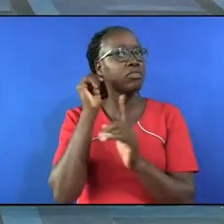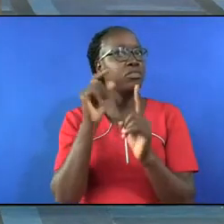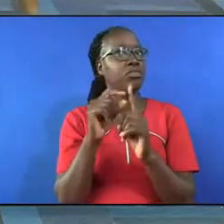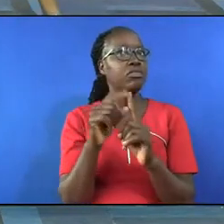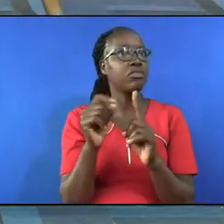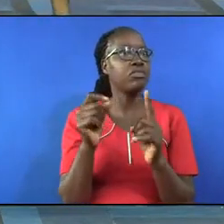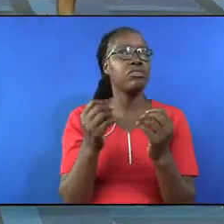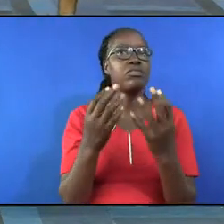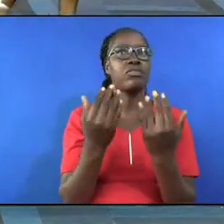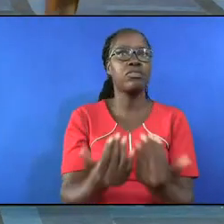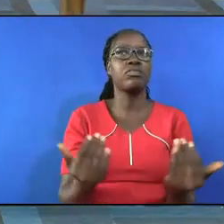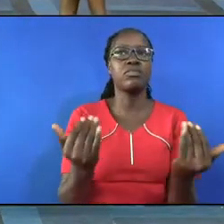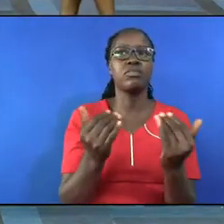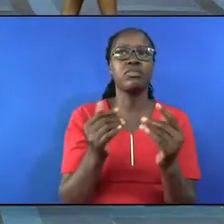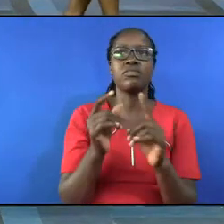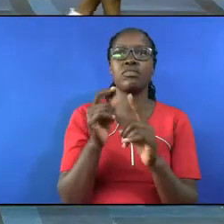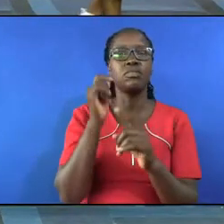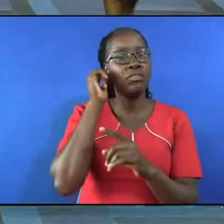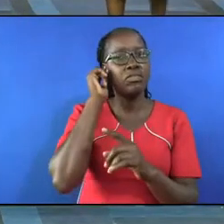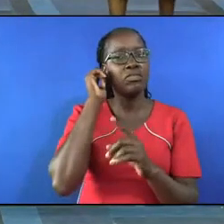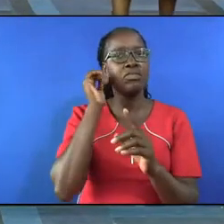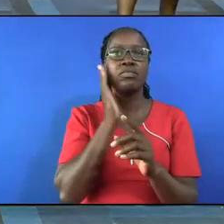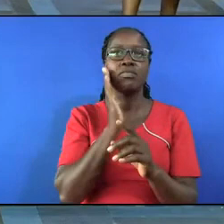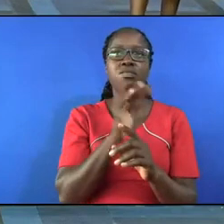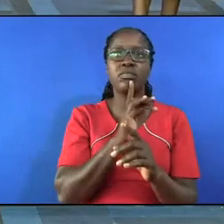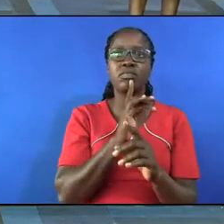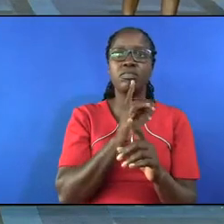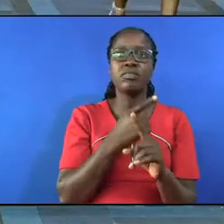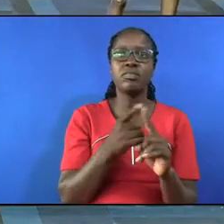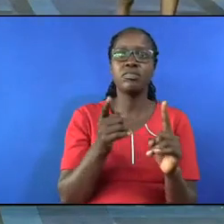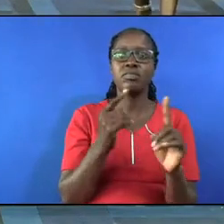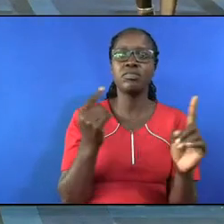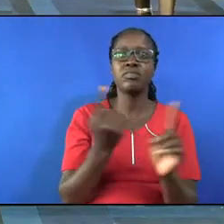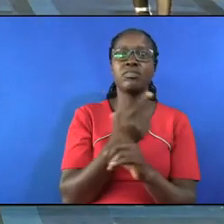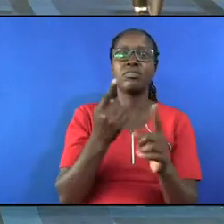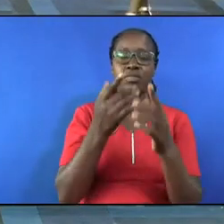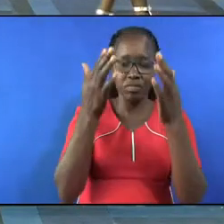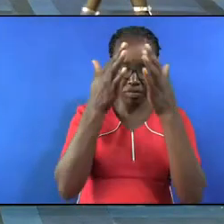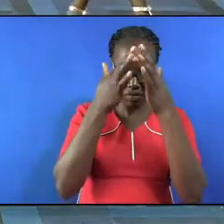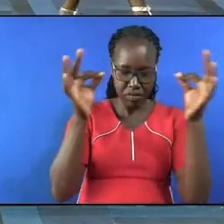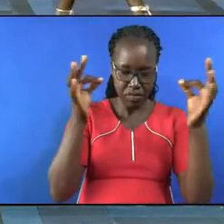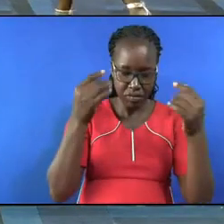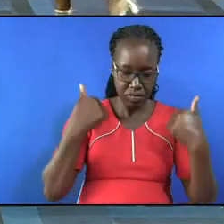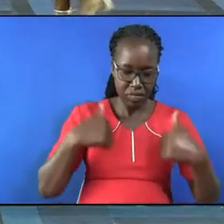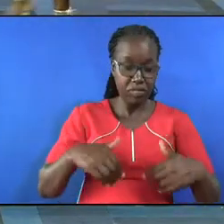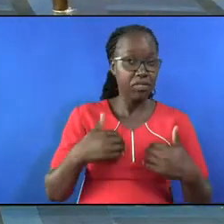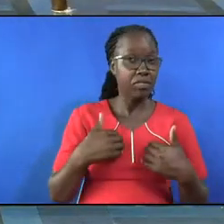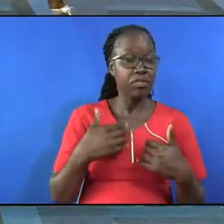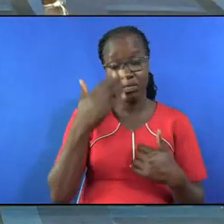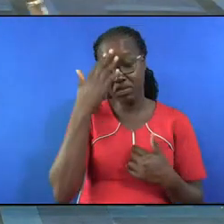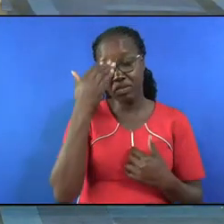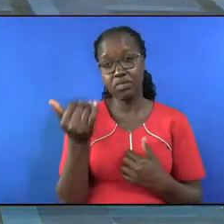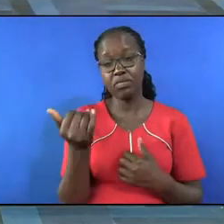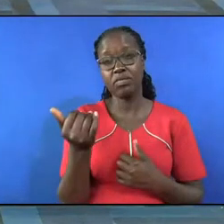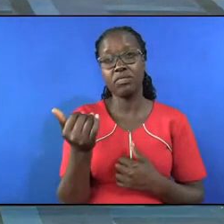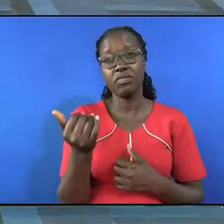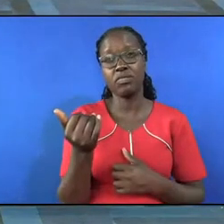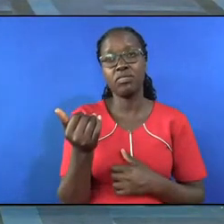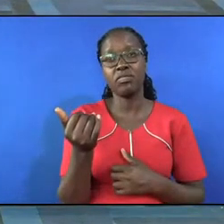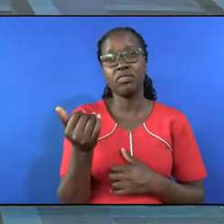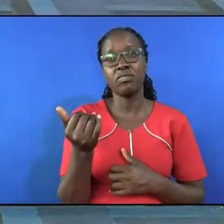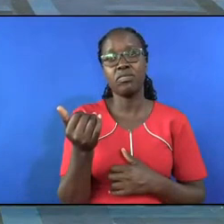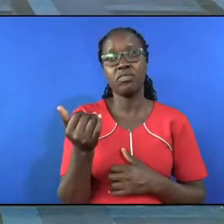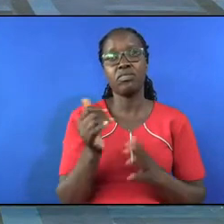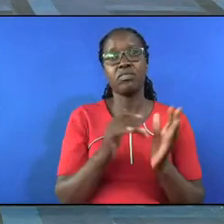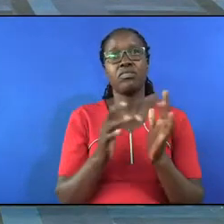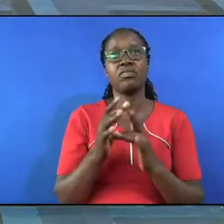So many of our children will be obedient to their parents, but they will have a different wedding garment because they have, okay, the